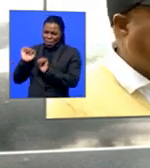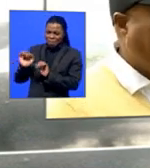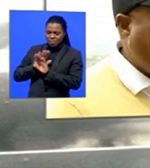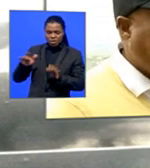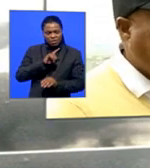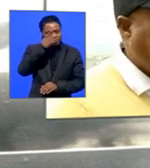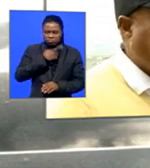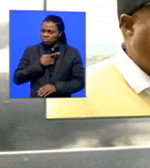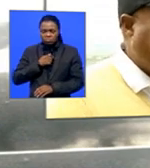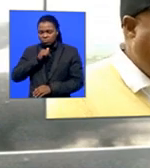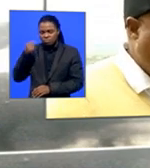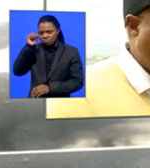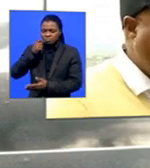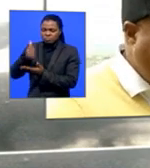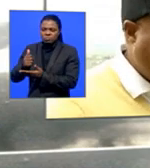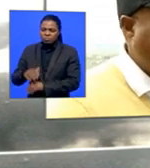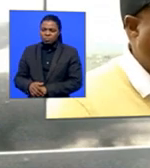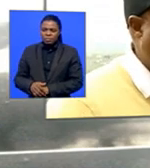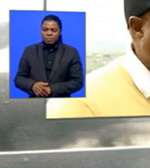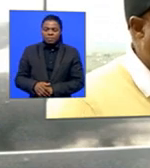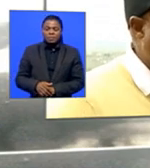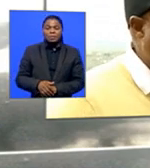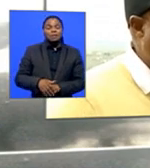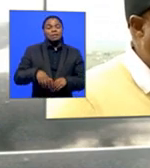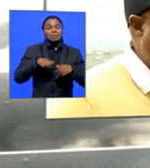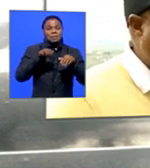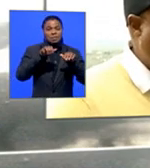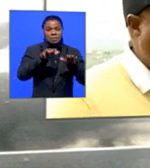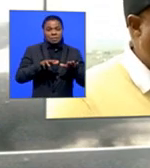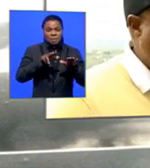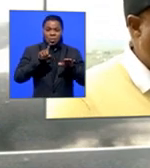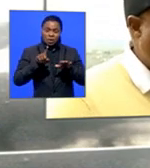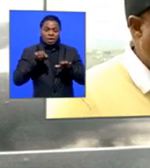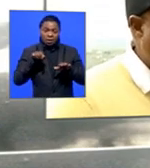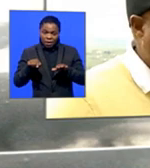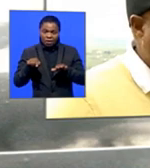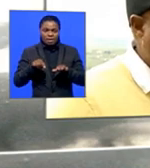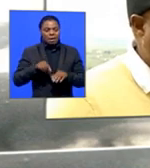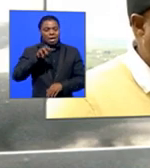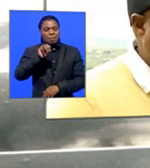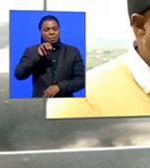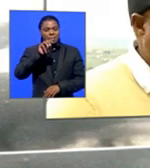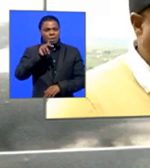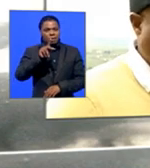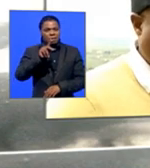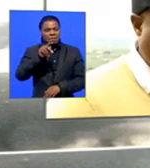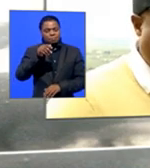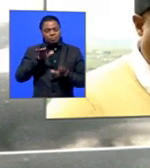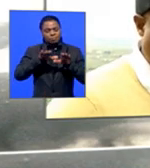In 1961, he was the first commander-in-chief of Mkondo Wesizwe. Okay?